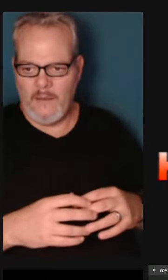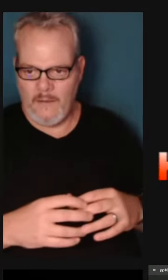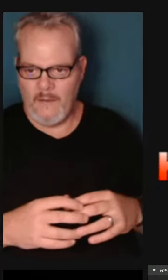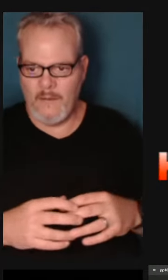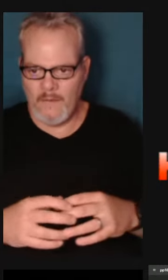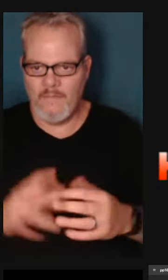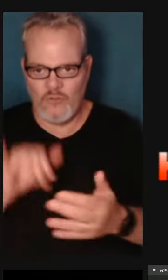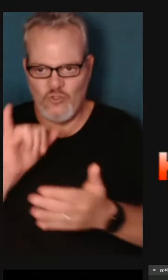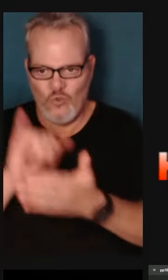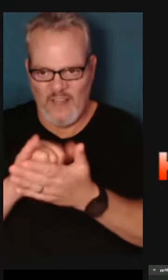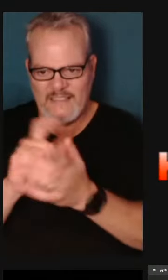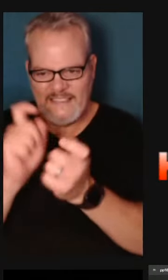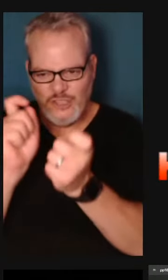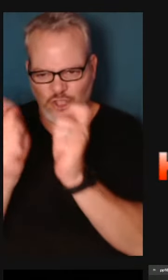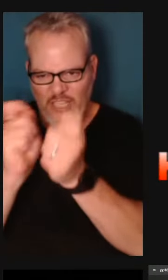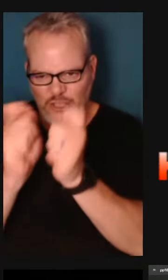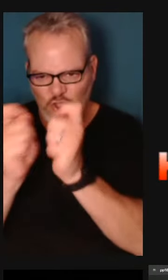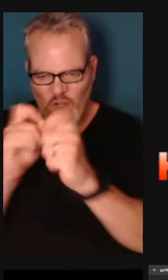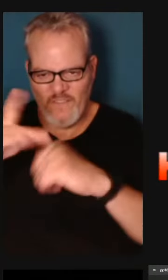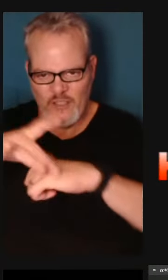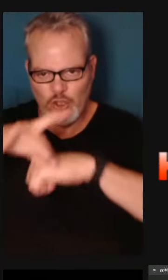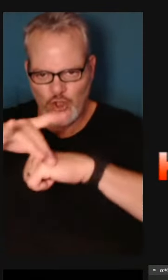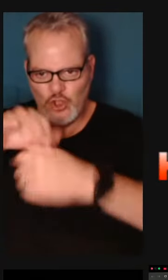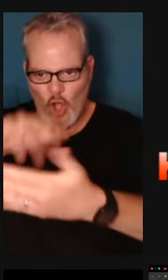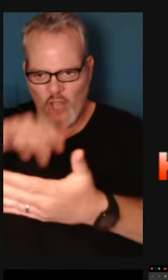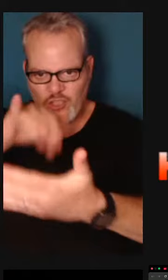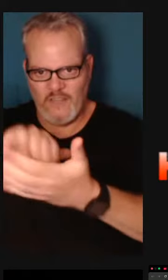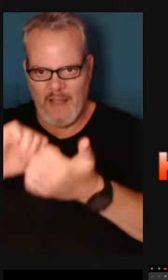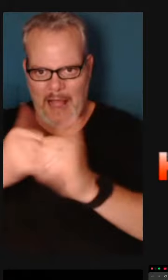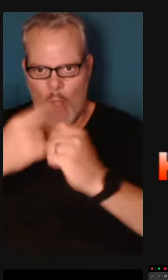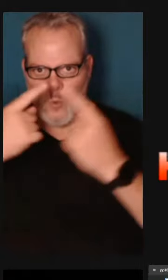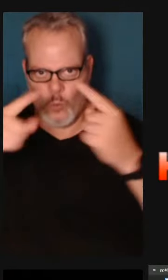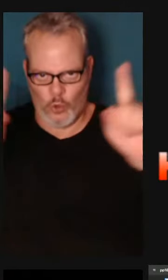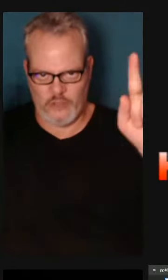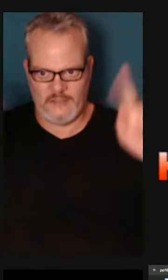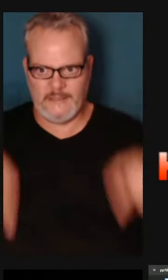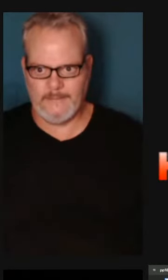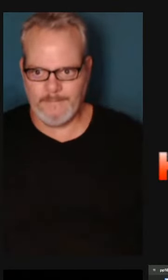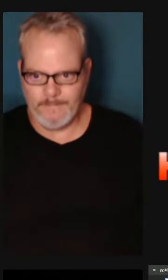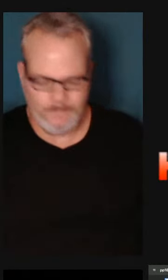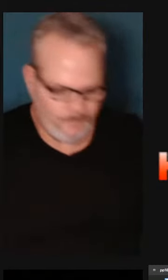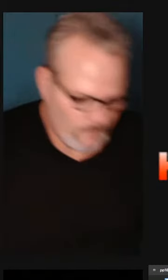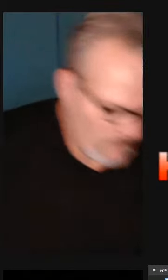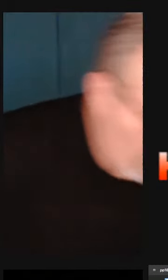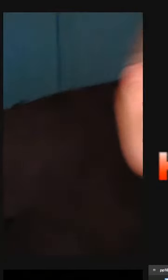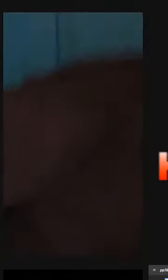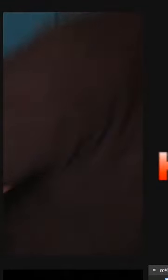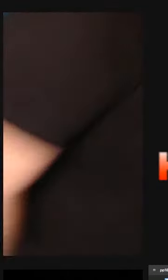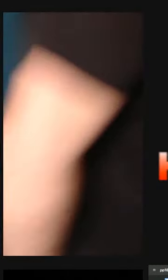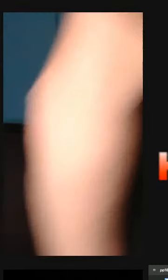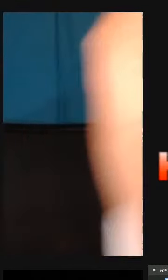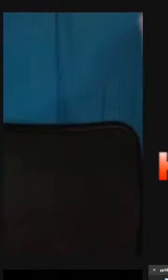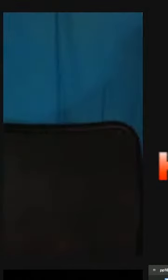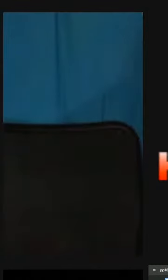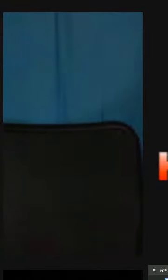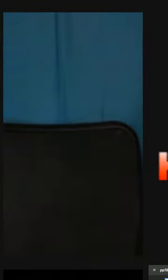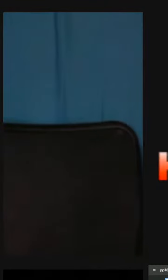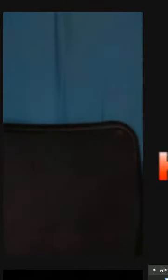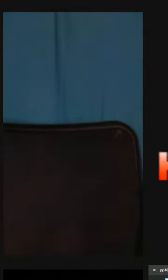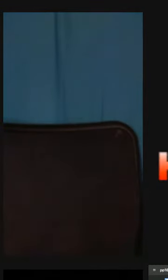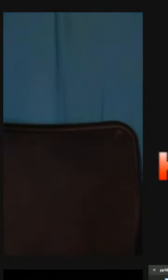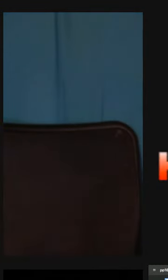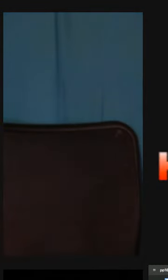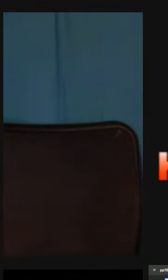nuance of the geology there of how this actually works. And so in more detail, here are some